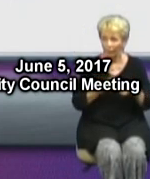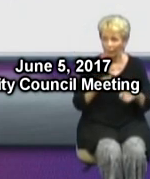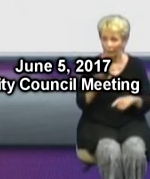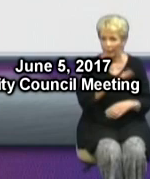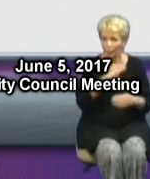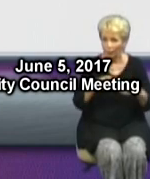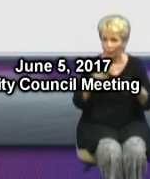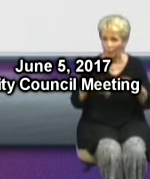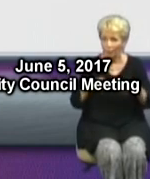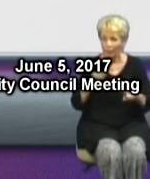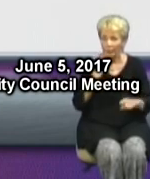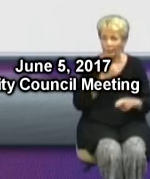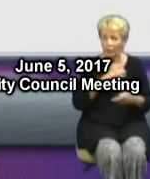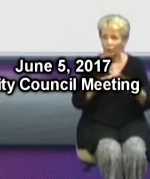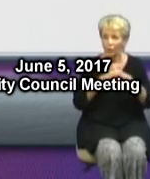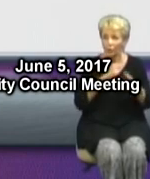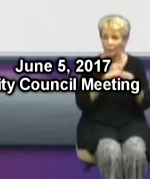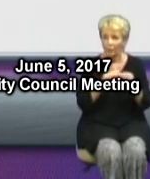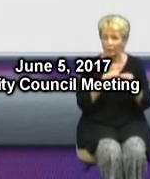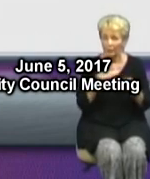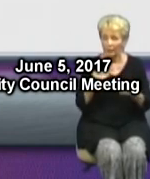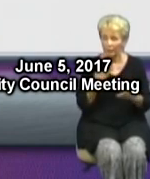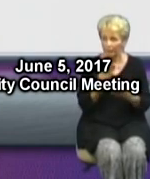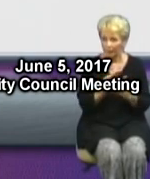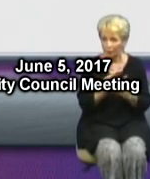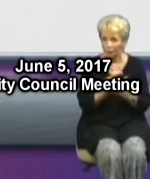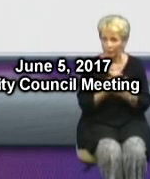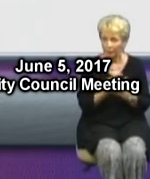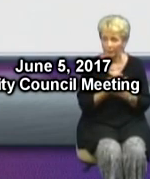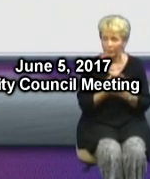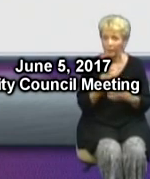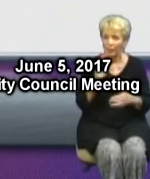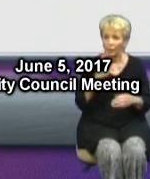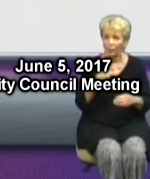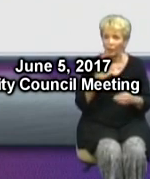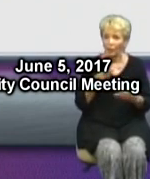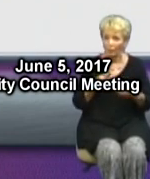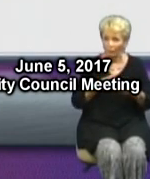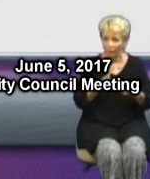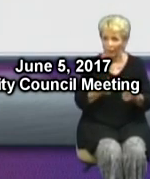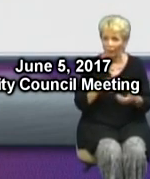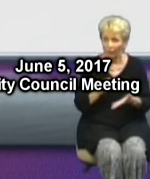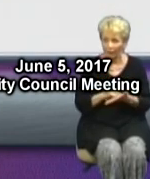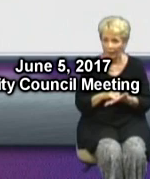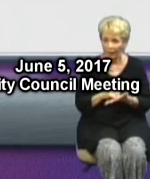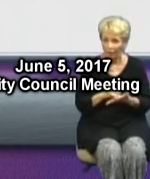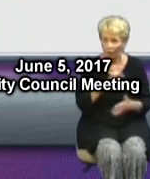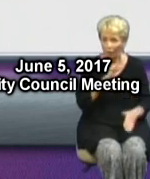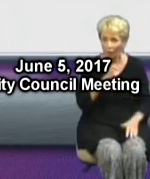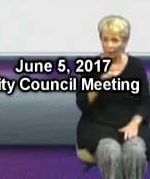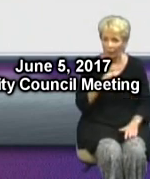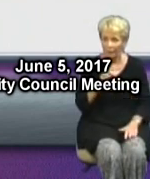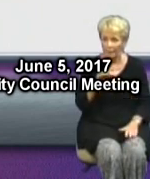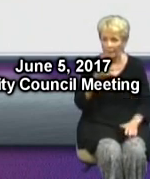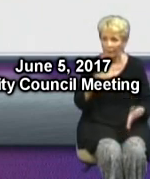results during our committee meetings for budget. In order to fund that,